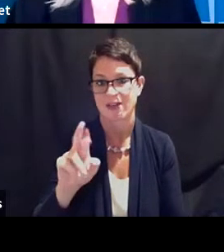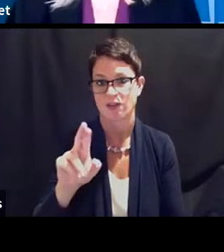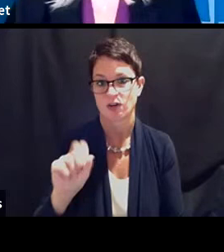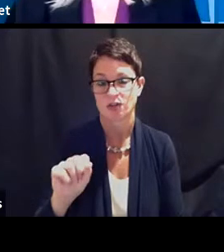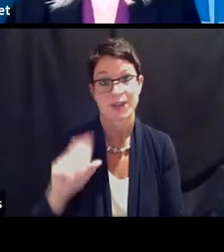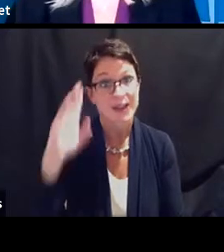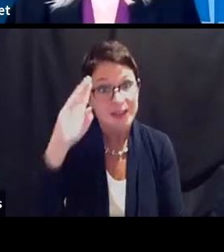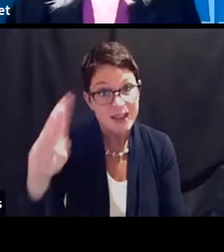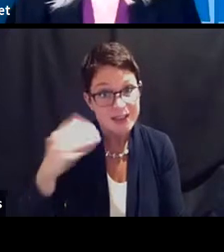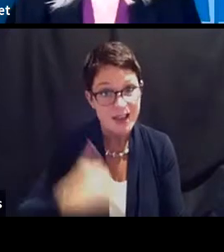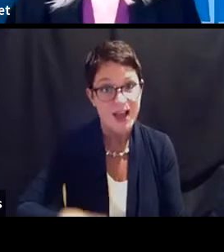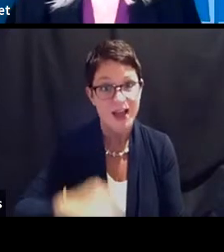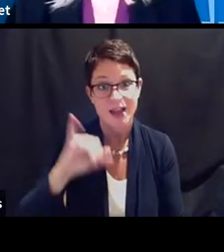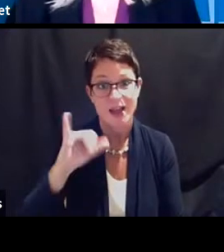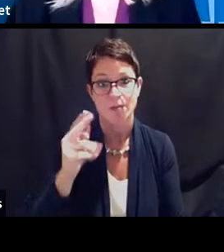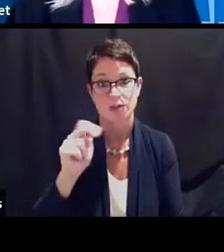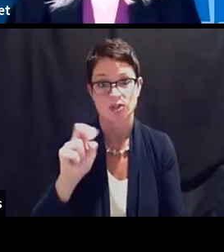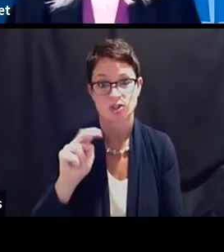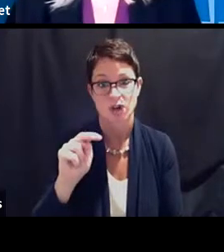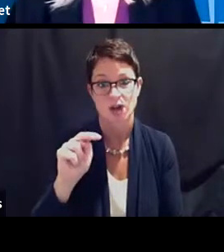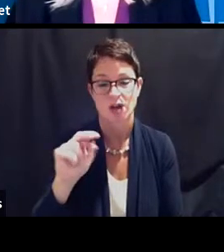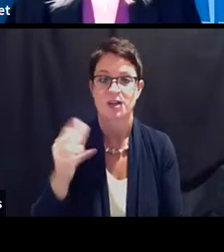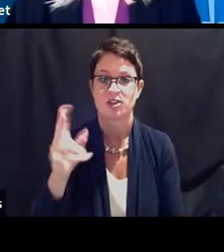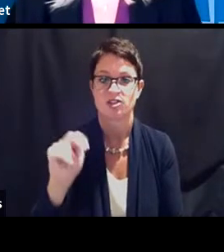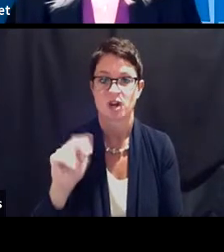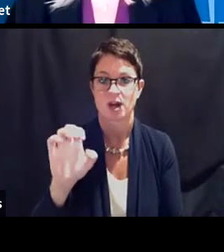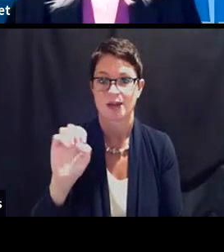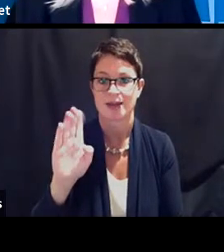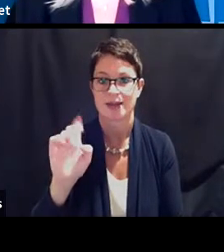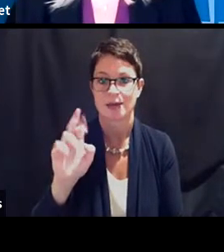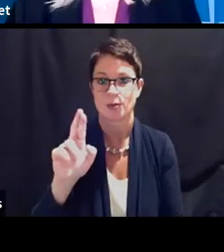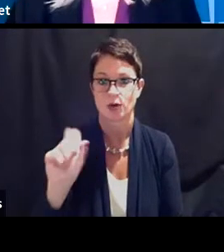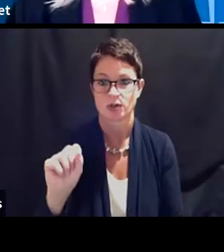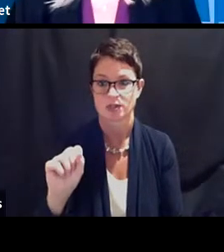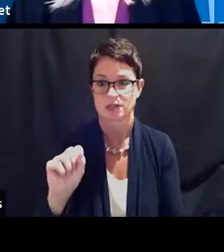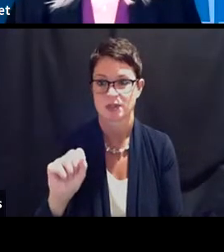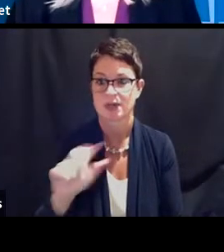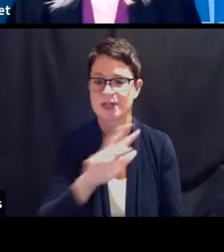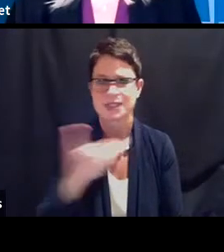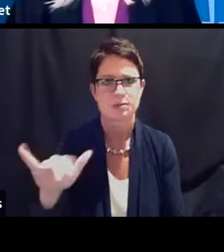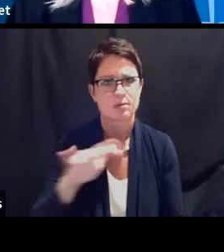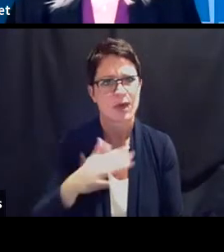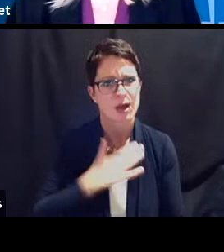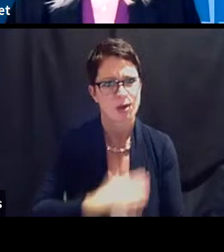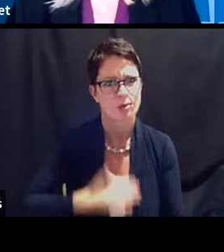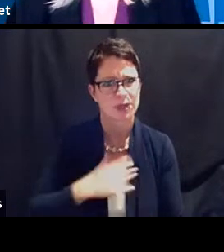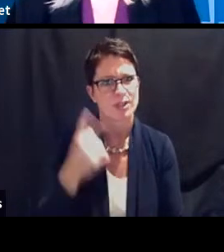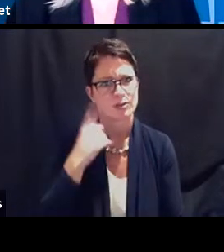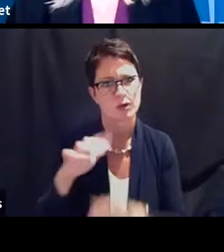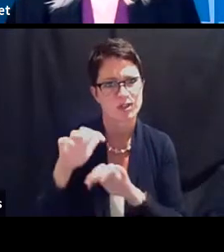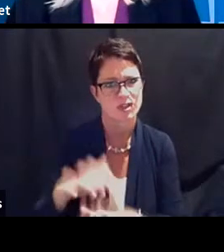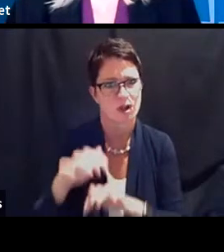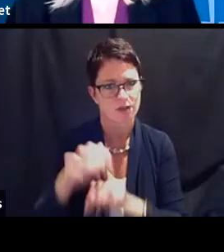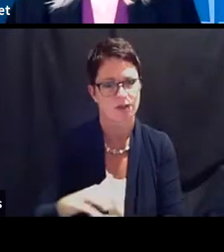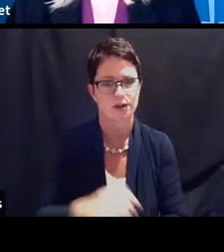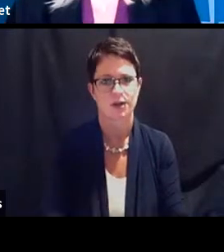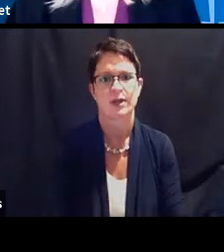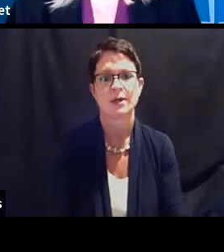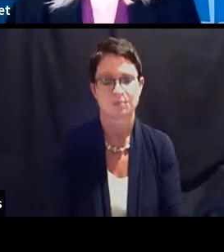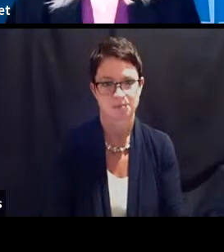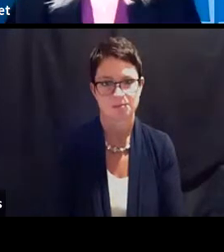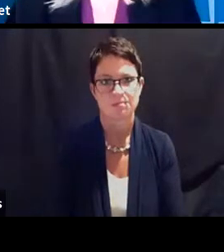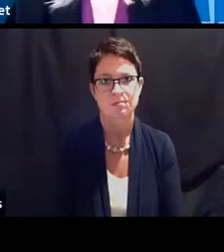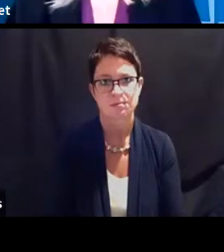Yes, I'm John Evers. Yes, sir. Spell your name for the stenographer, please.